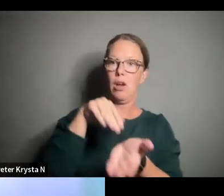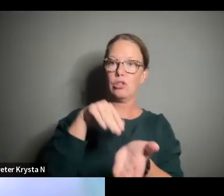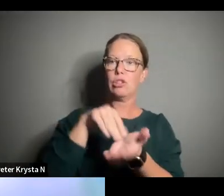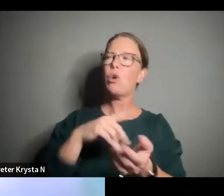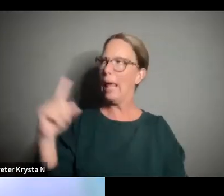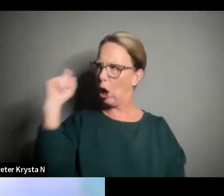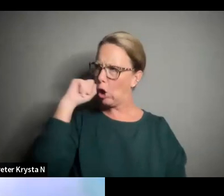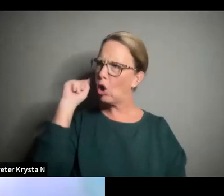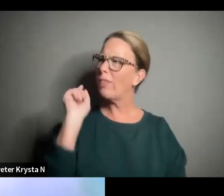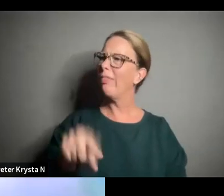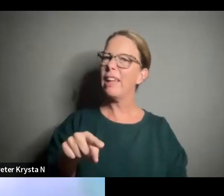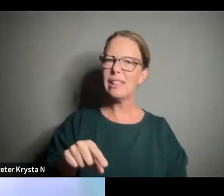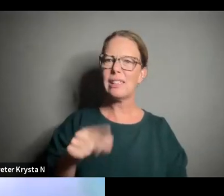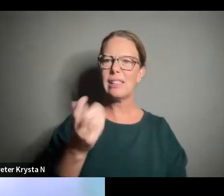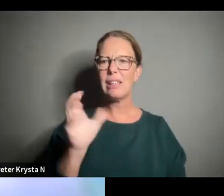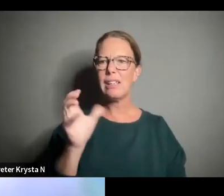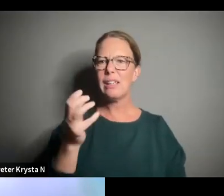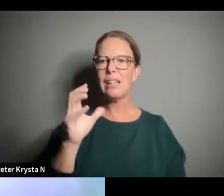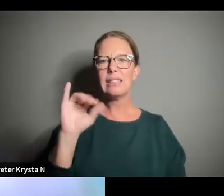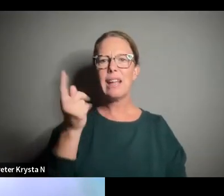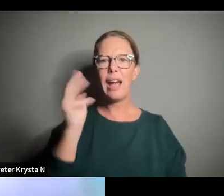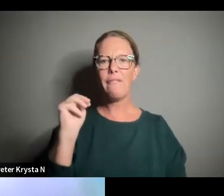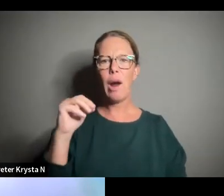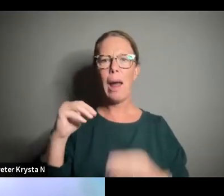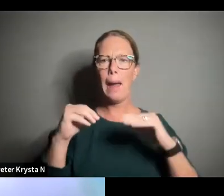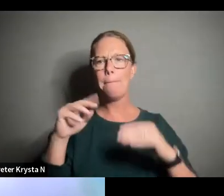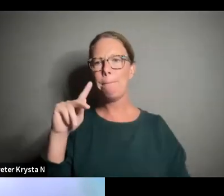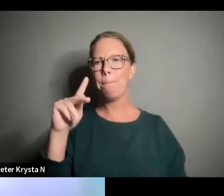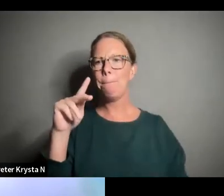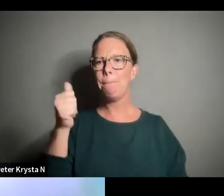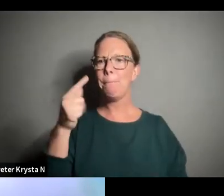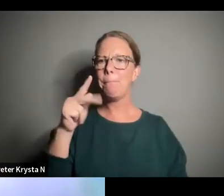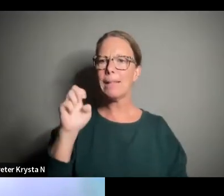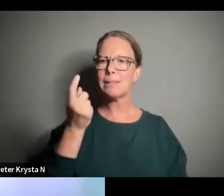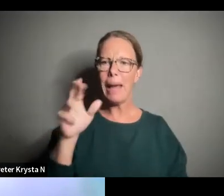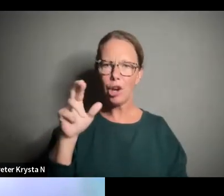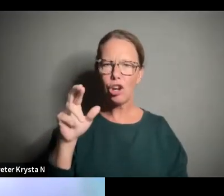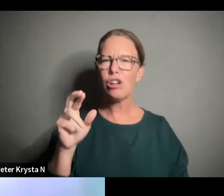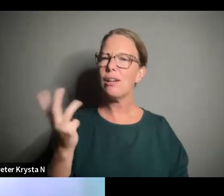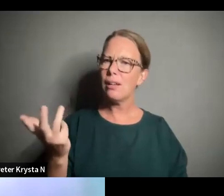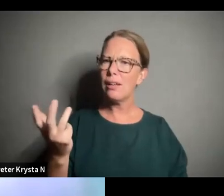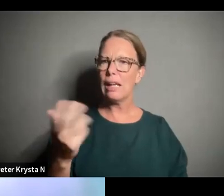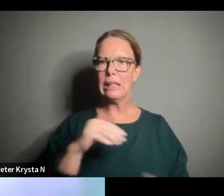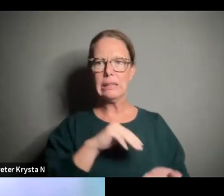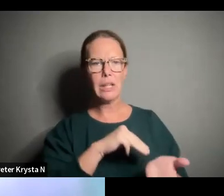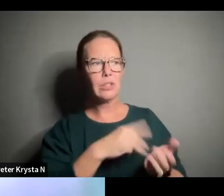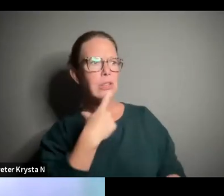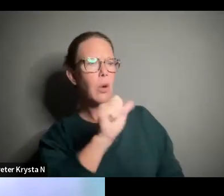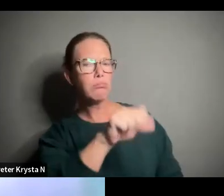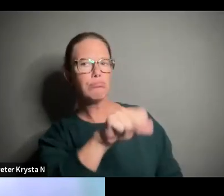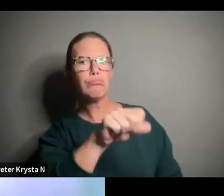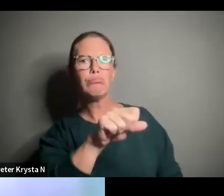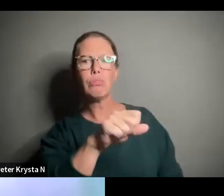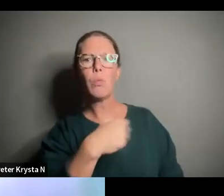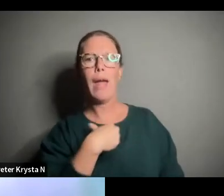thing, this diaphragm pacemaker, and I want to get one. And the doctor says, oh yes, we have